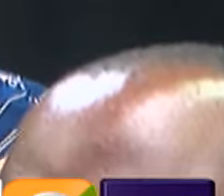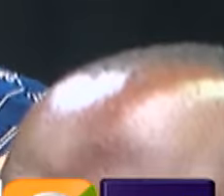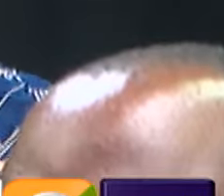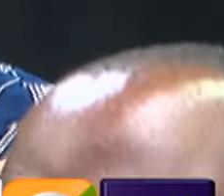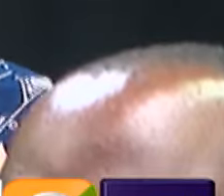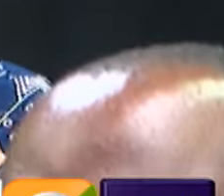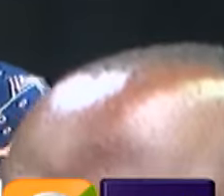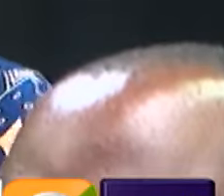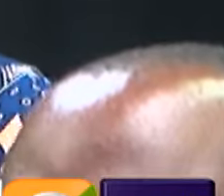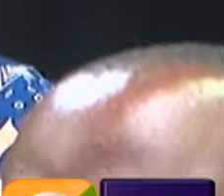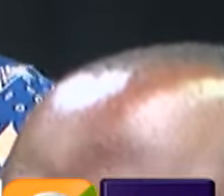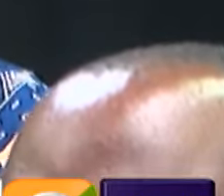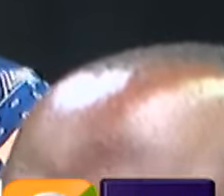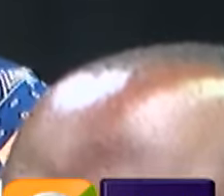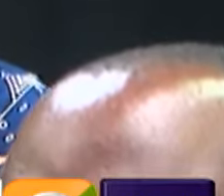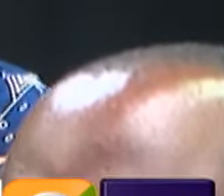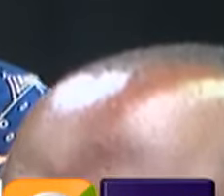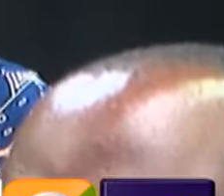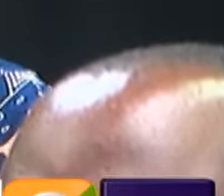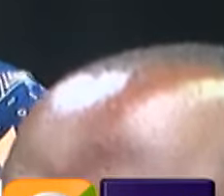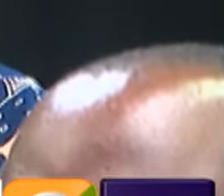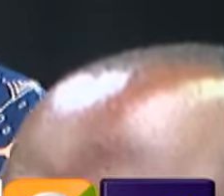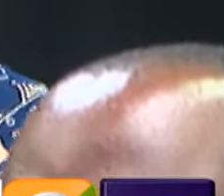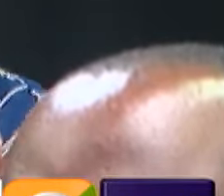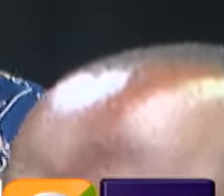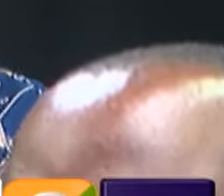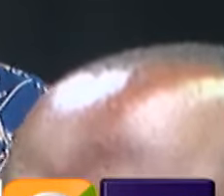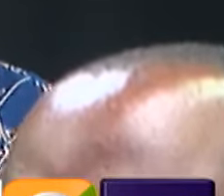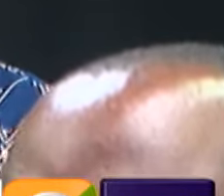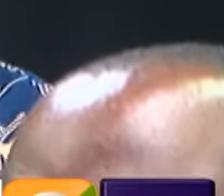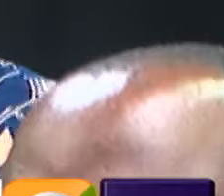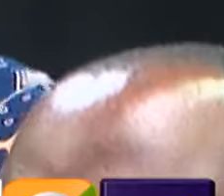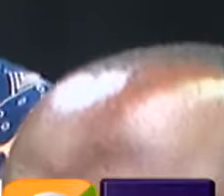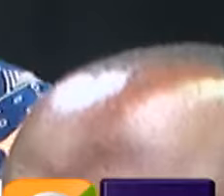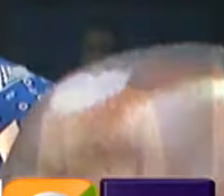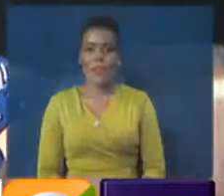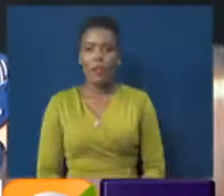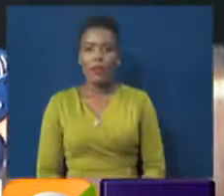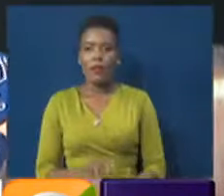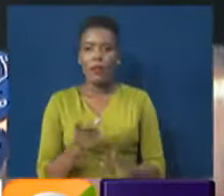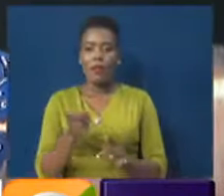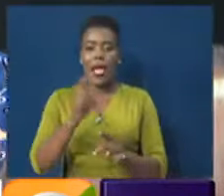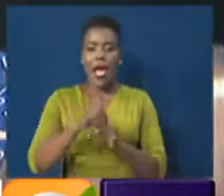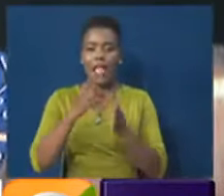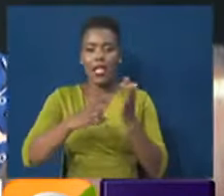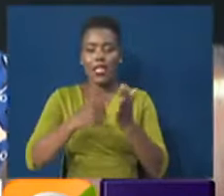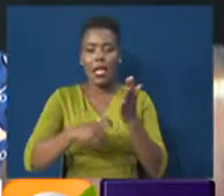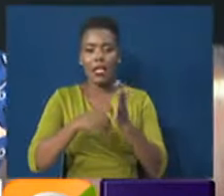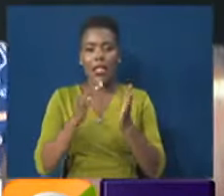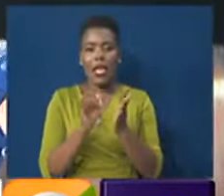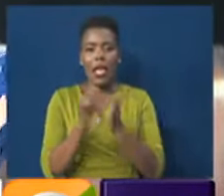first finance bill under this administration, they pushed up the tax regime that